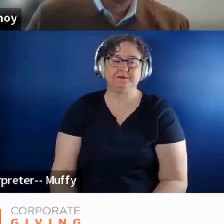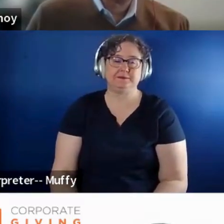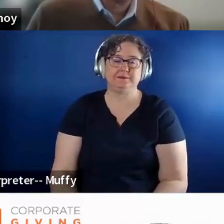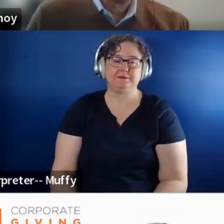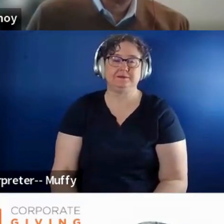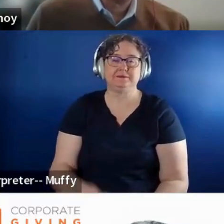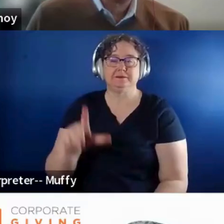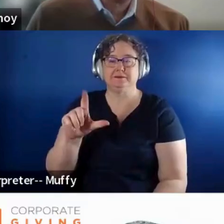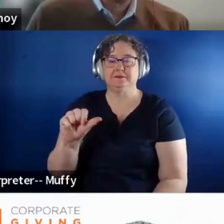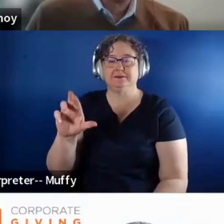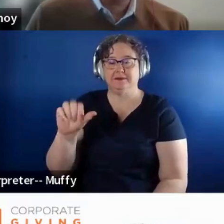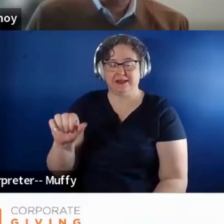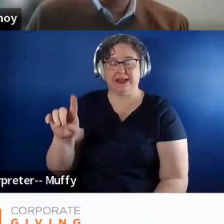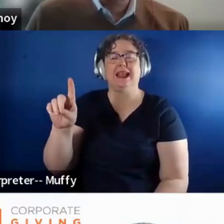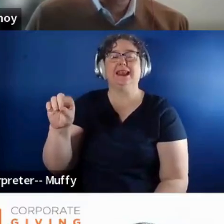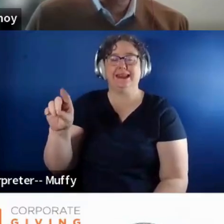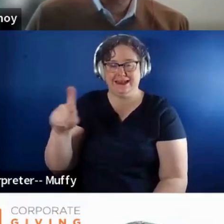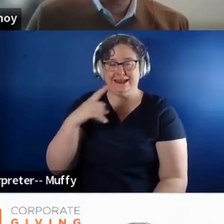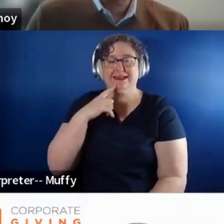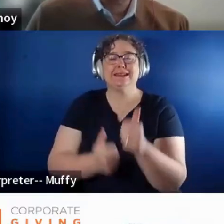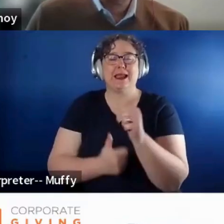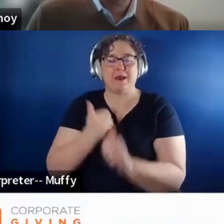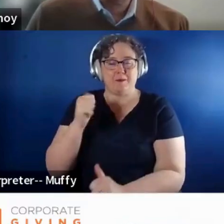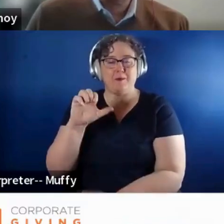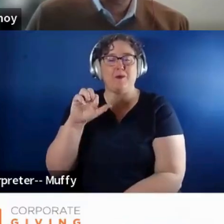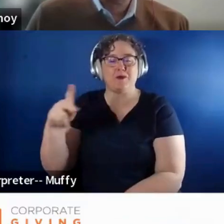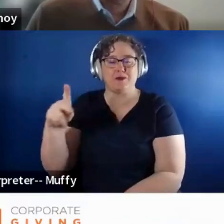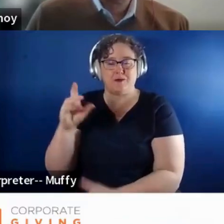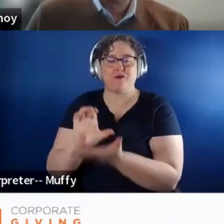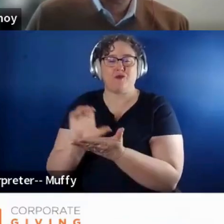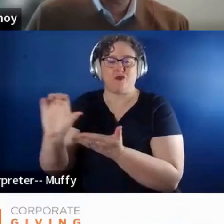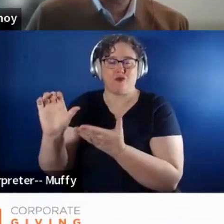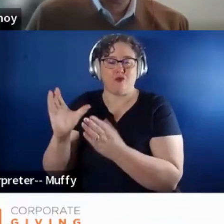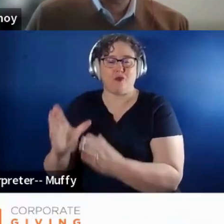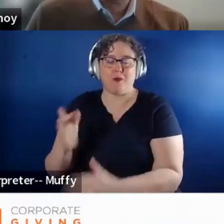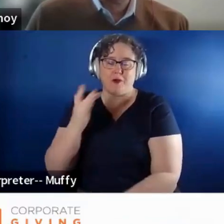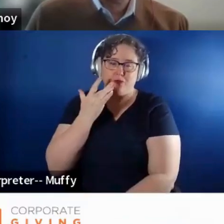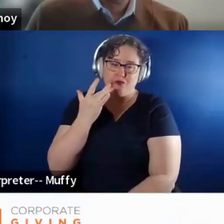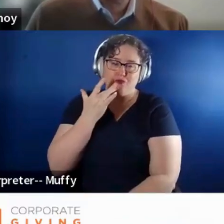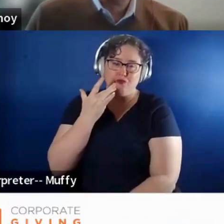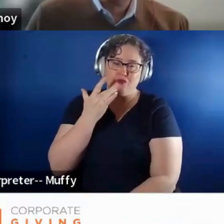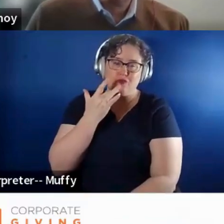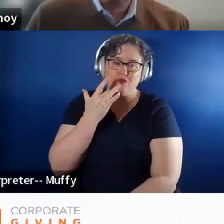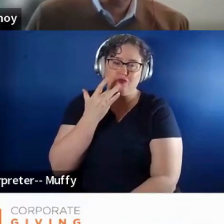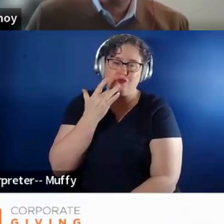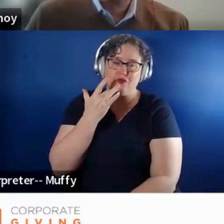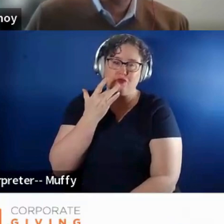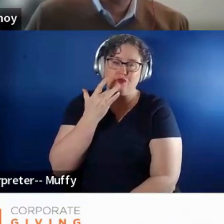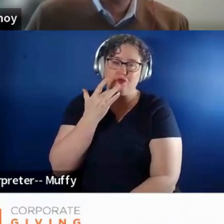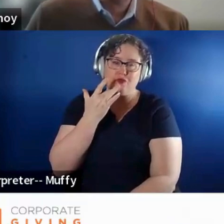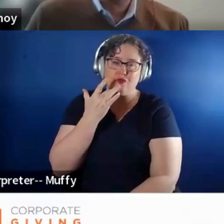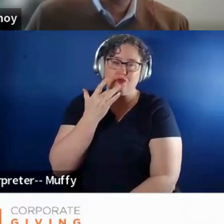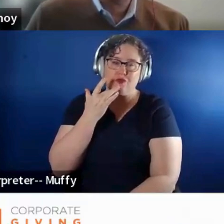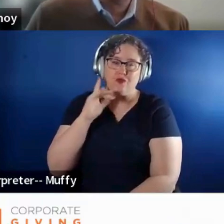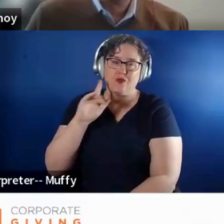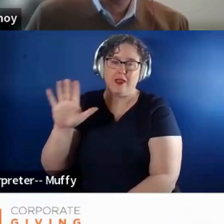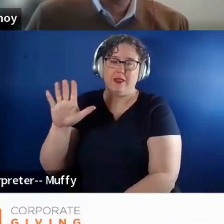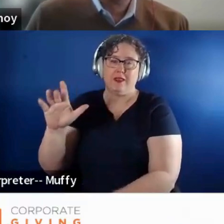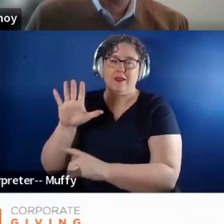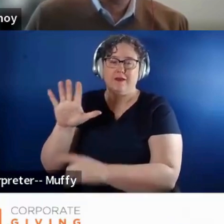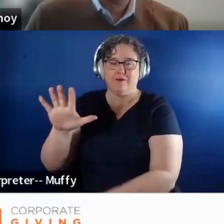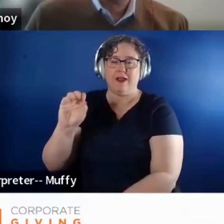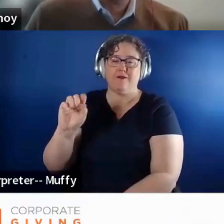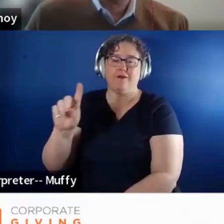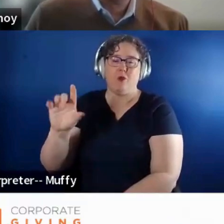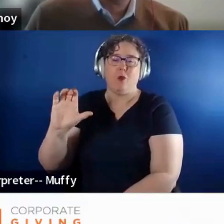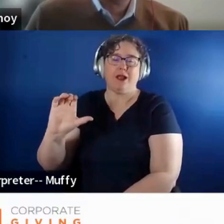Laura, I did say that the majority of corporate funders prefer their recipients to be